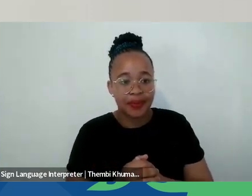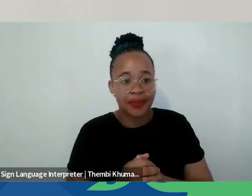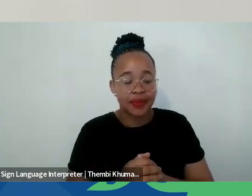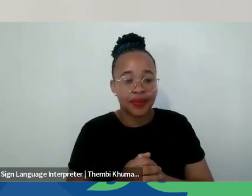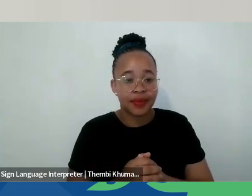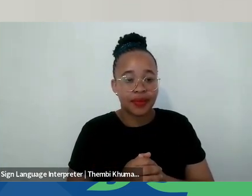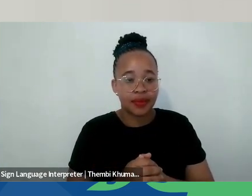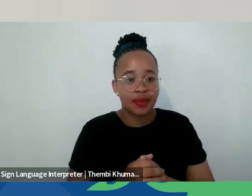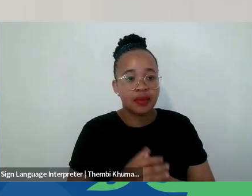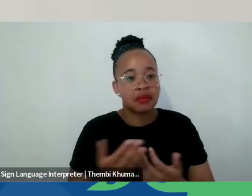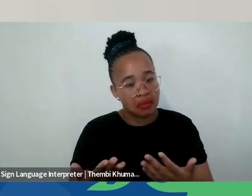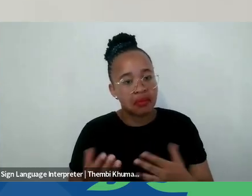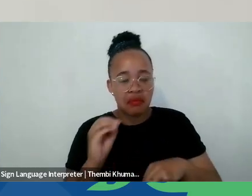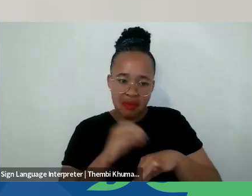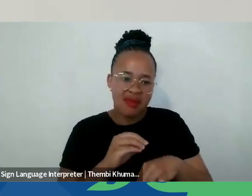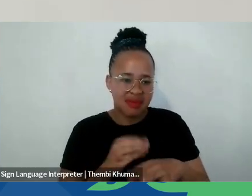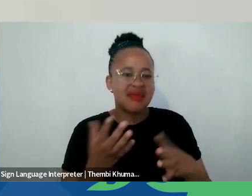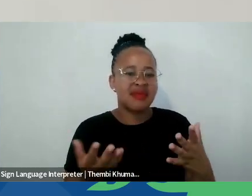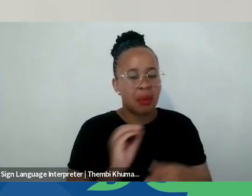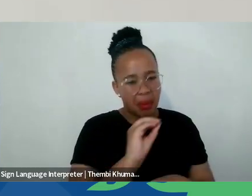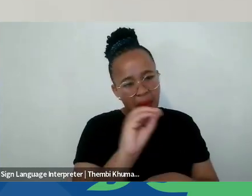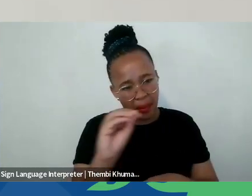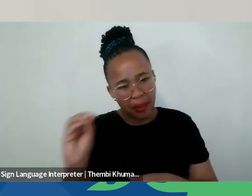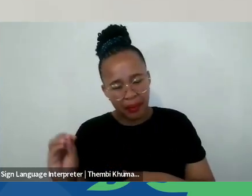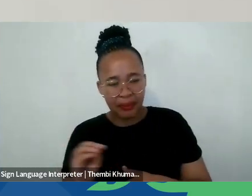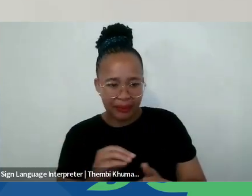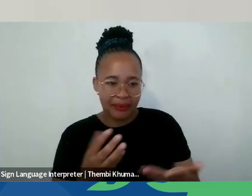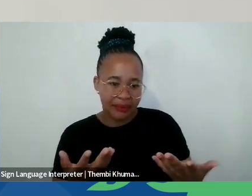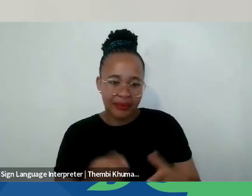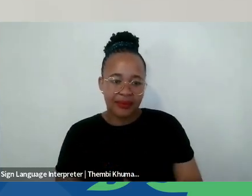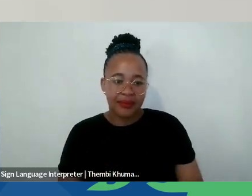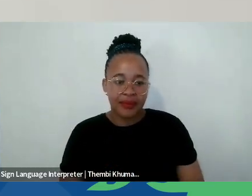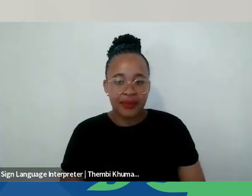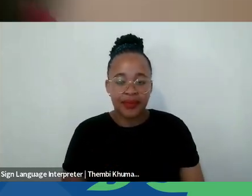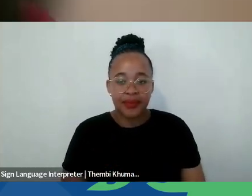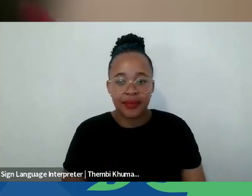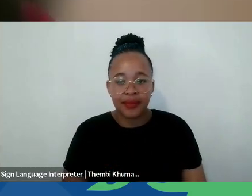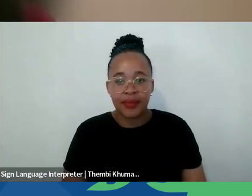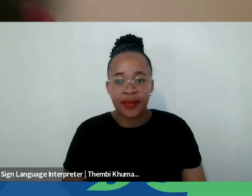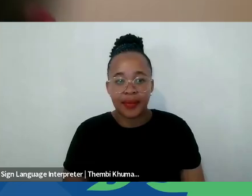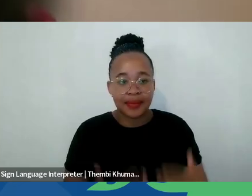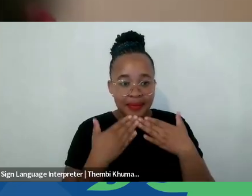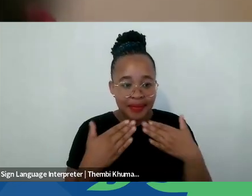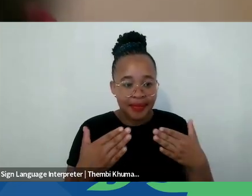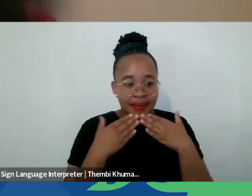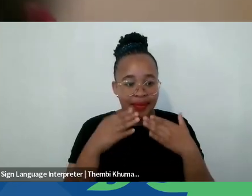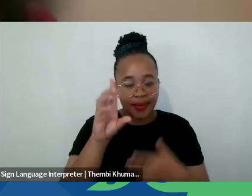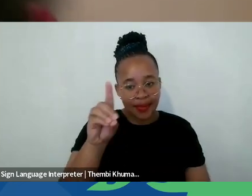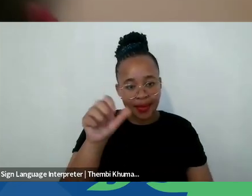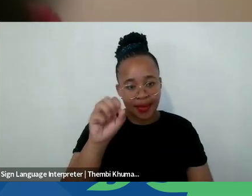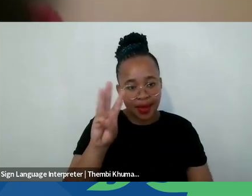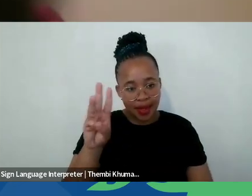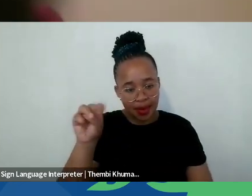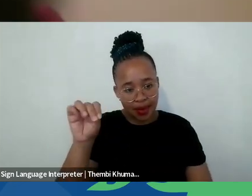So there are those sort of specifics to it. Thank you so much, Davi, and thank you for your